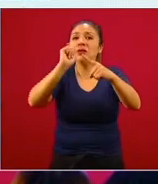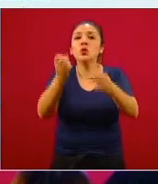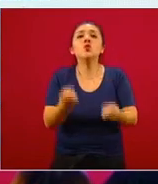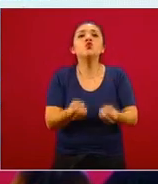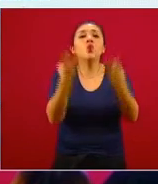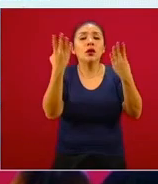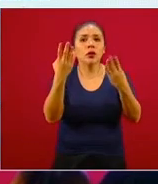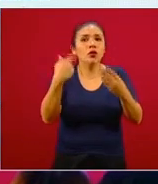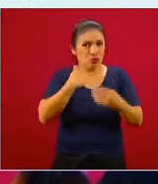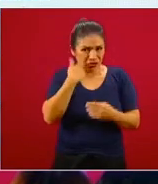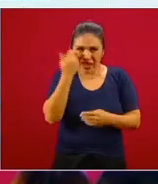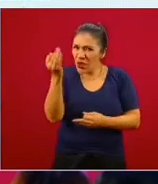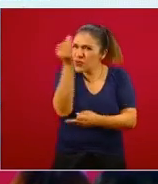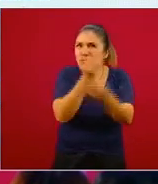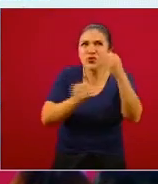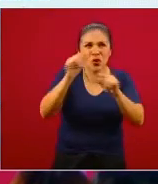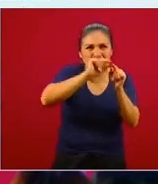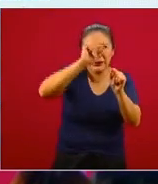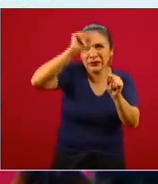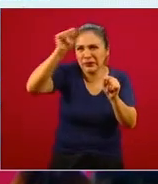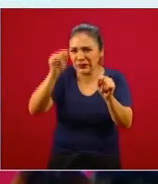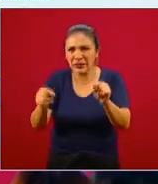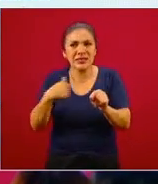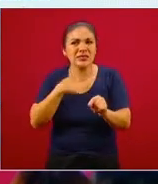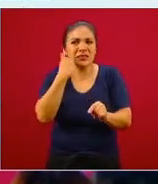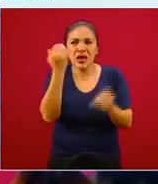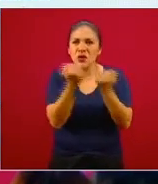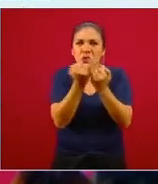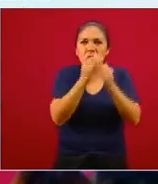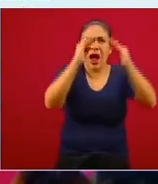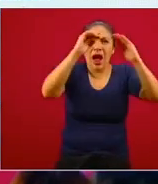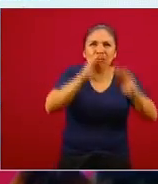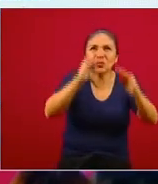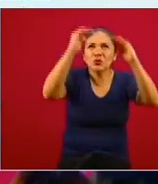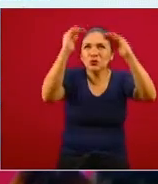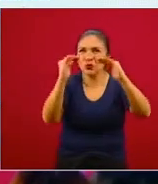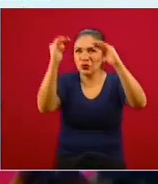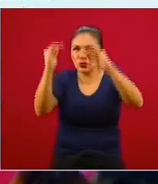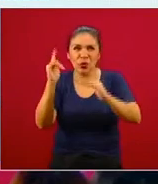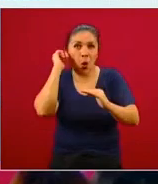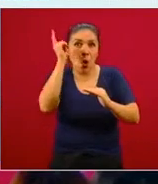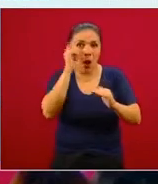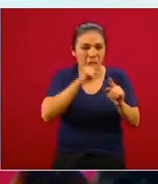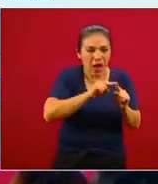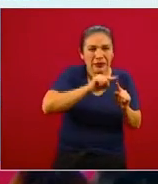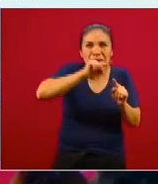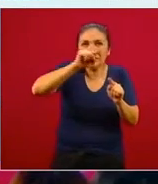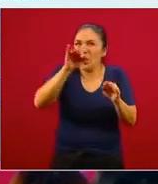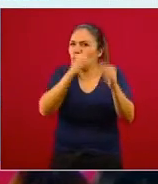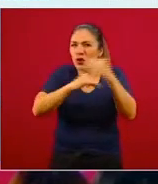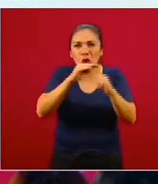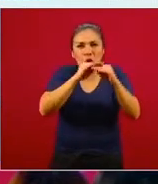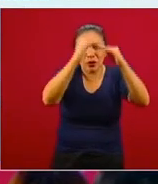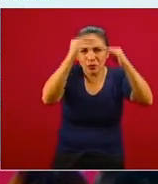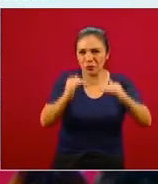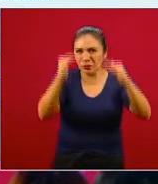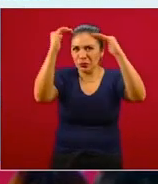And this is the maximum amount, right? The maximum number that is reached at the peak.